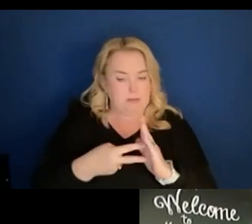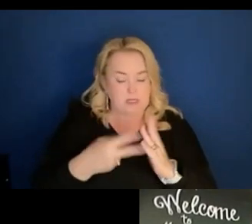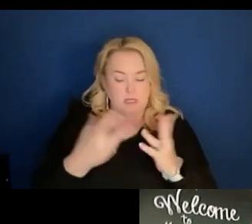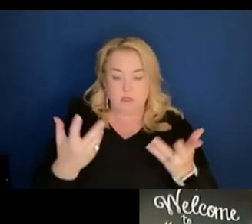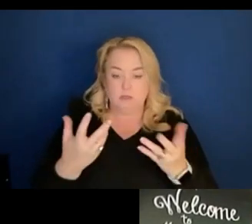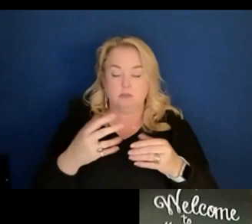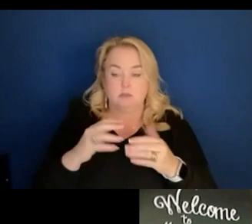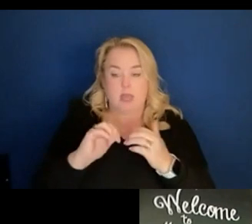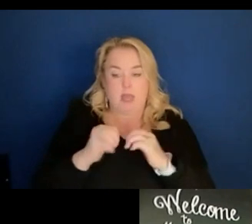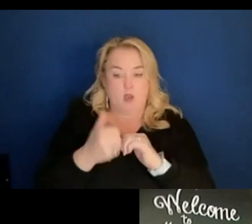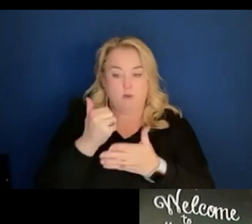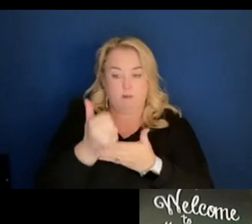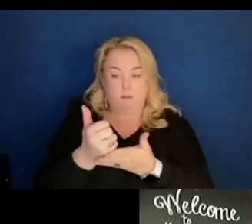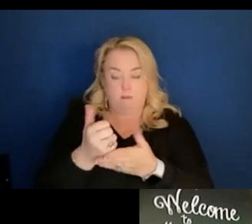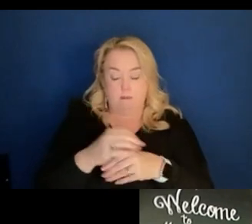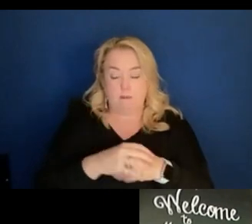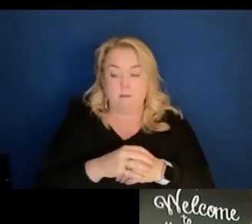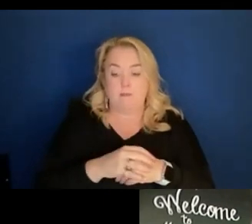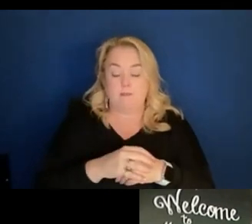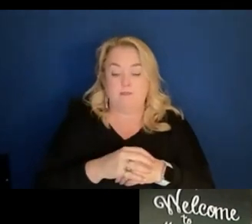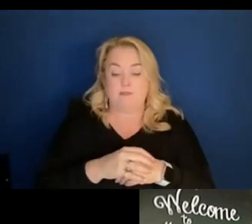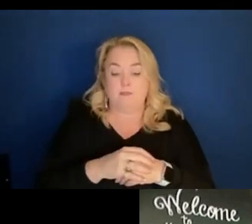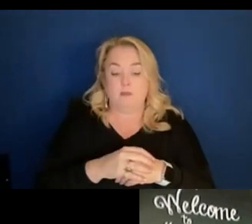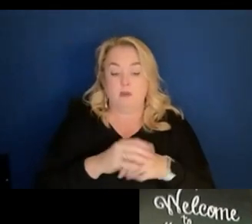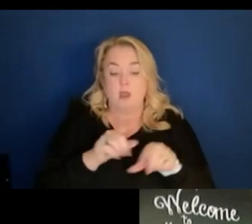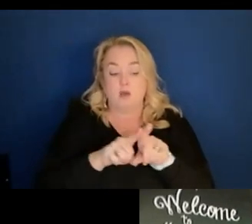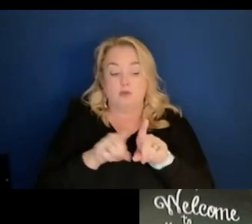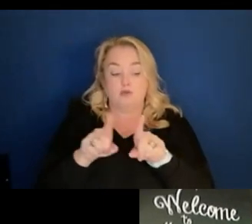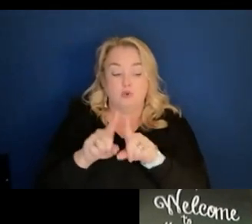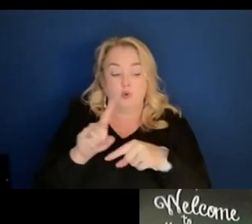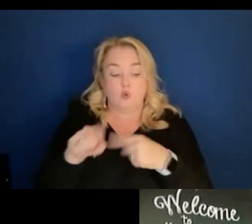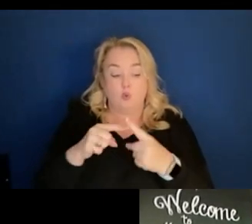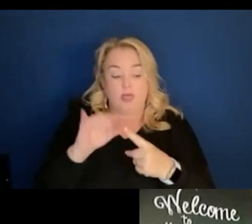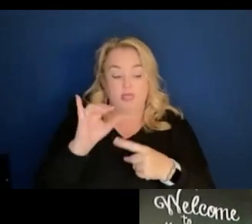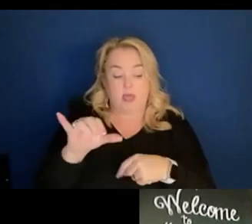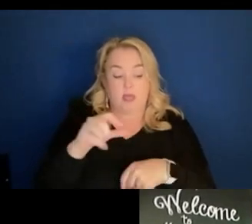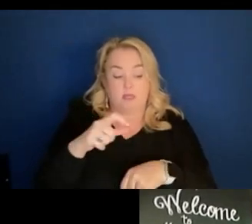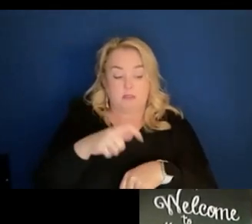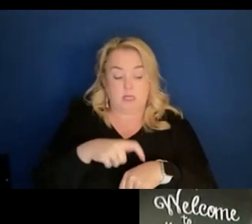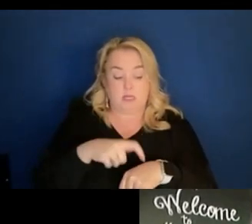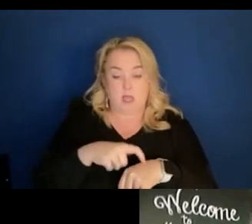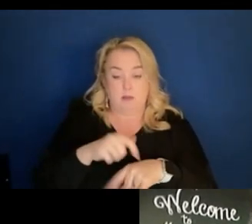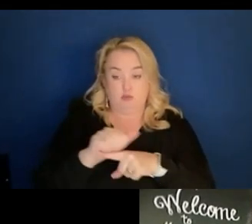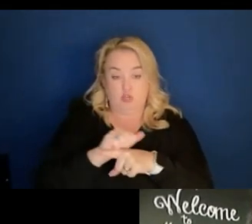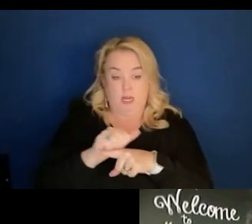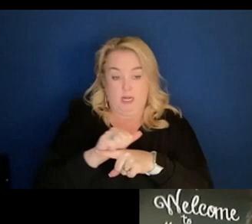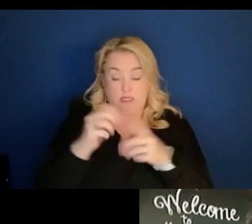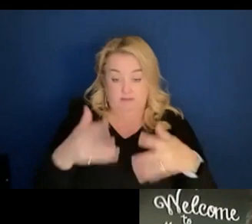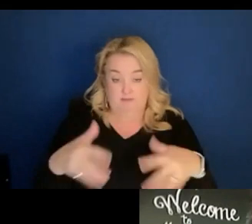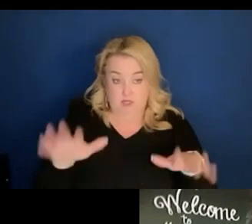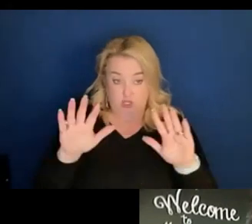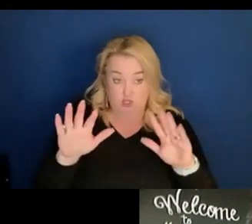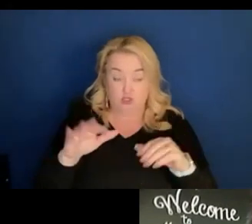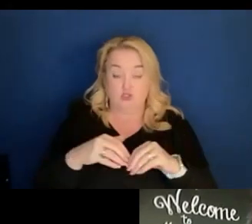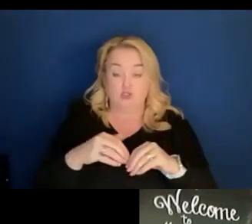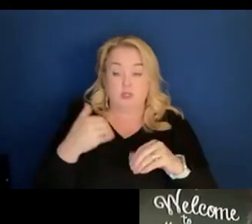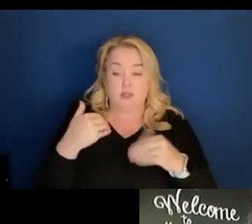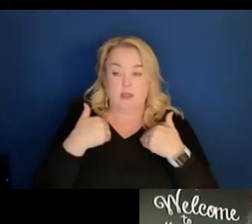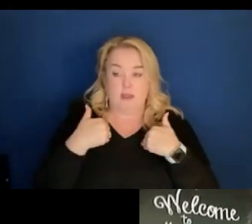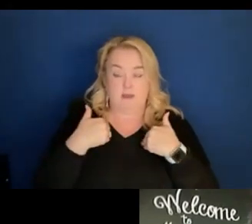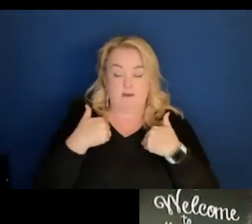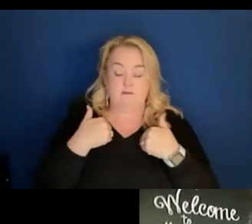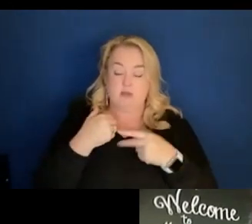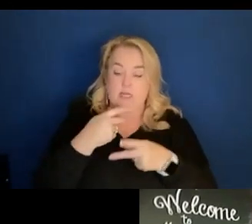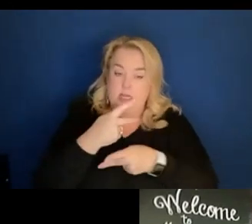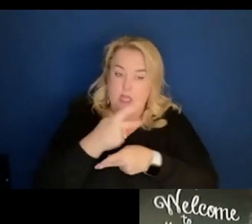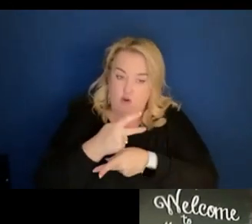and how to be helpful. And then once that period of training is done, there's a very